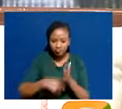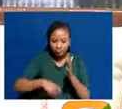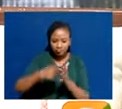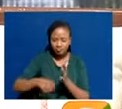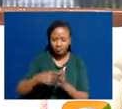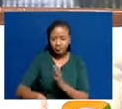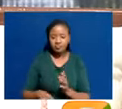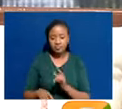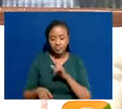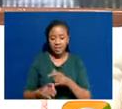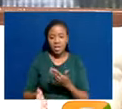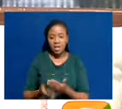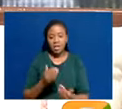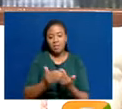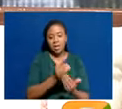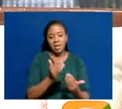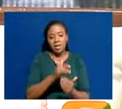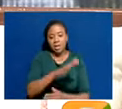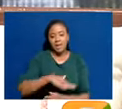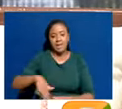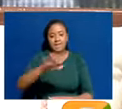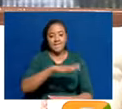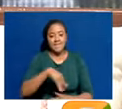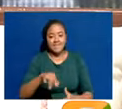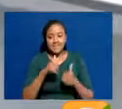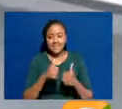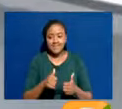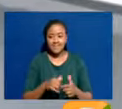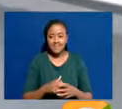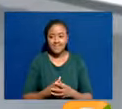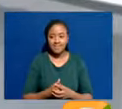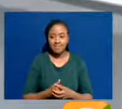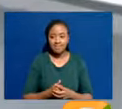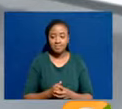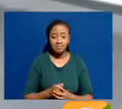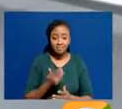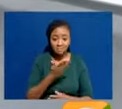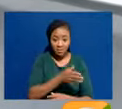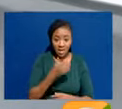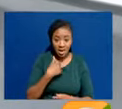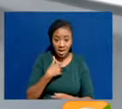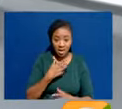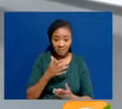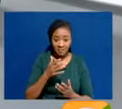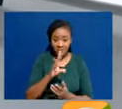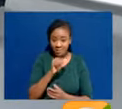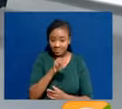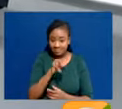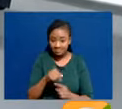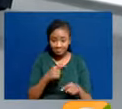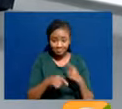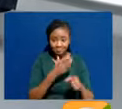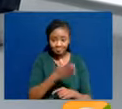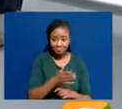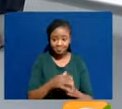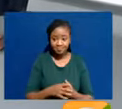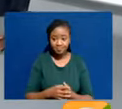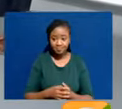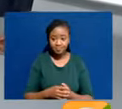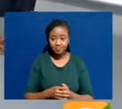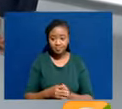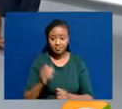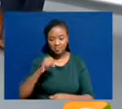sustains the park and the staff that work there. Correct. Yeah. Is the dam still there? The people go rowing? Yes. It's still there? Yes. It'll still be